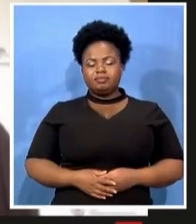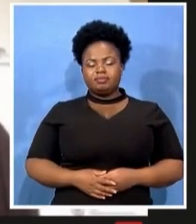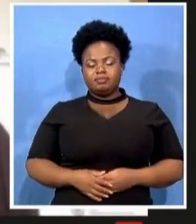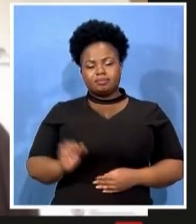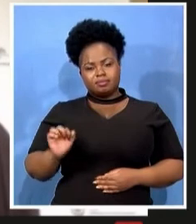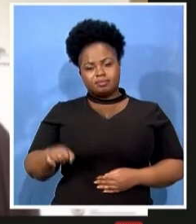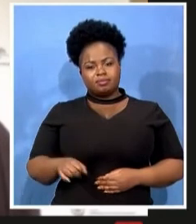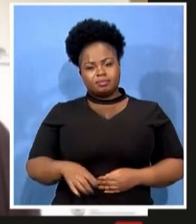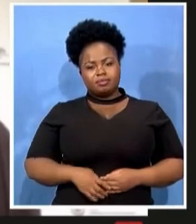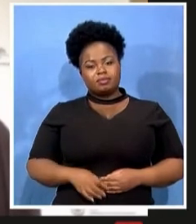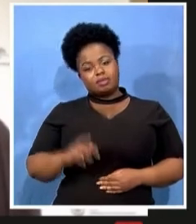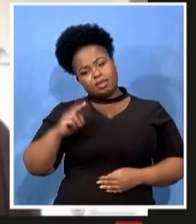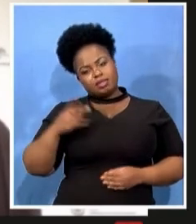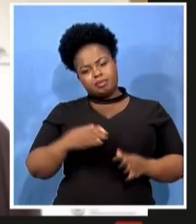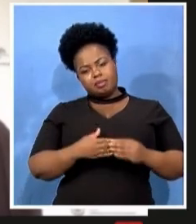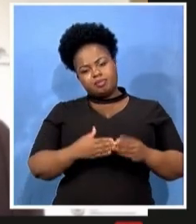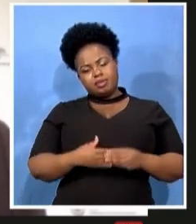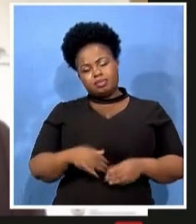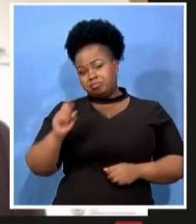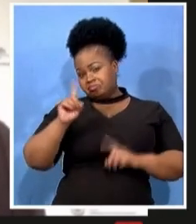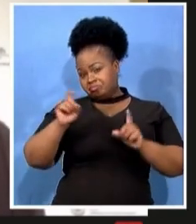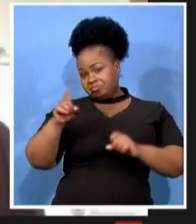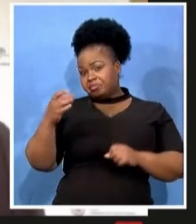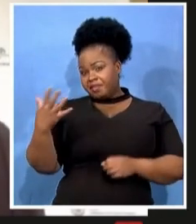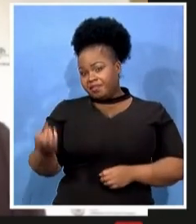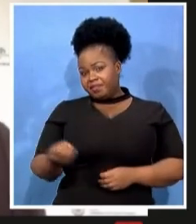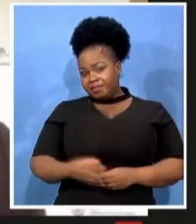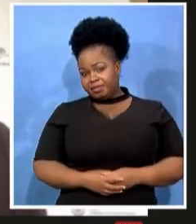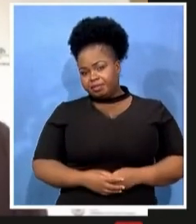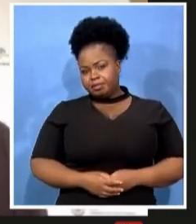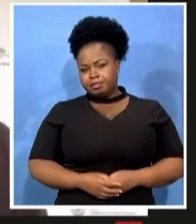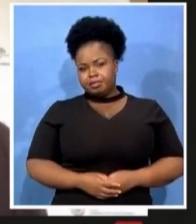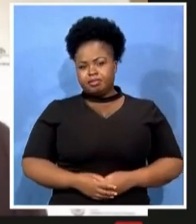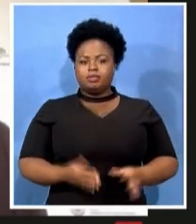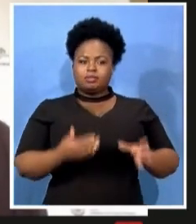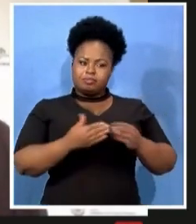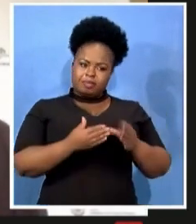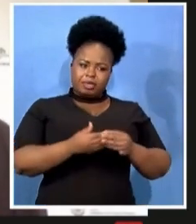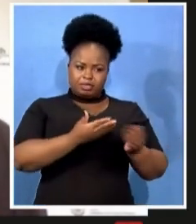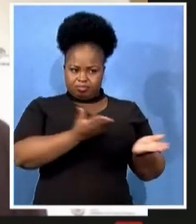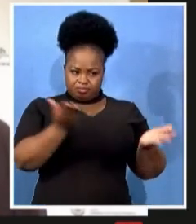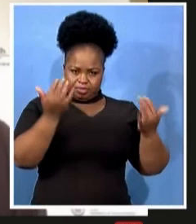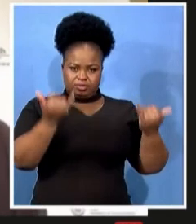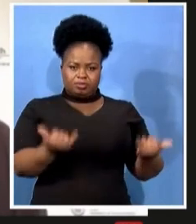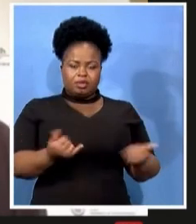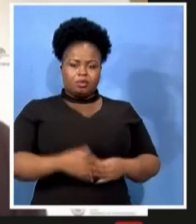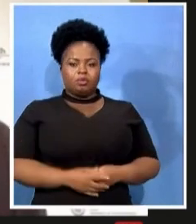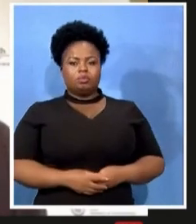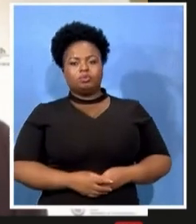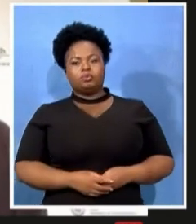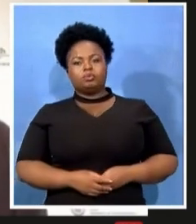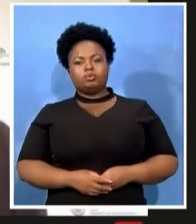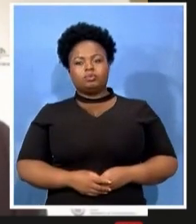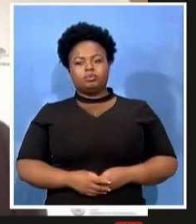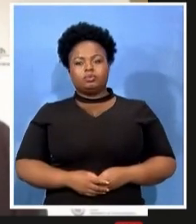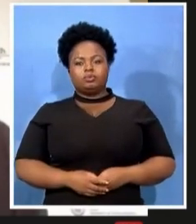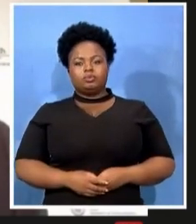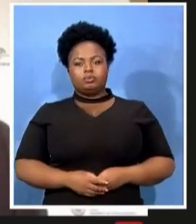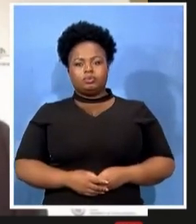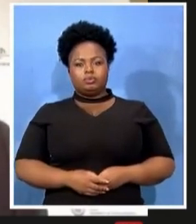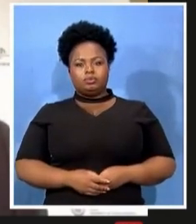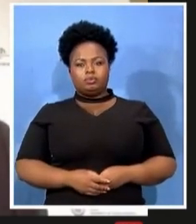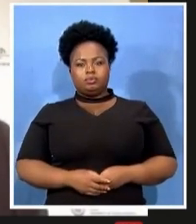ask questions. Honorable members, may I request you, because these issues of critical importance, there